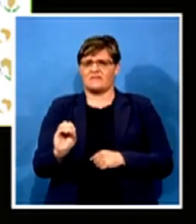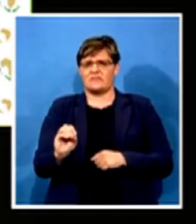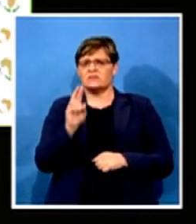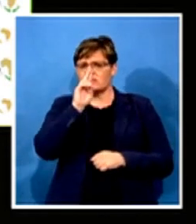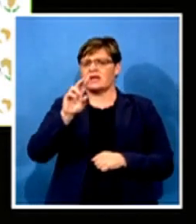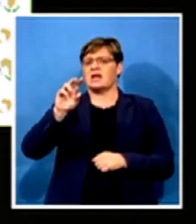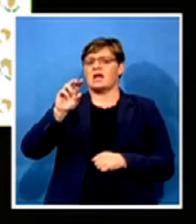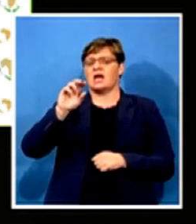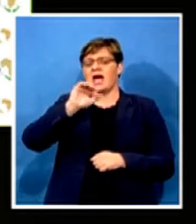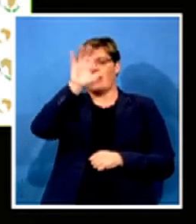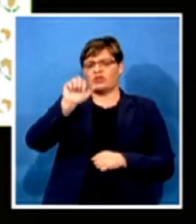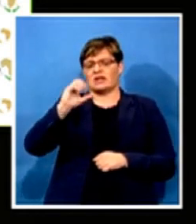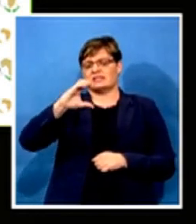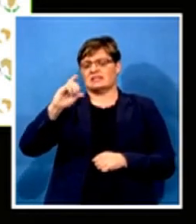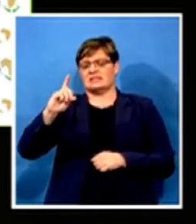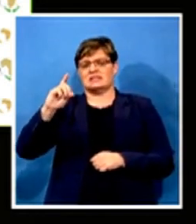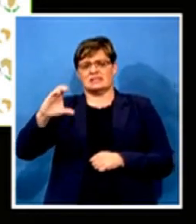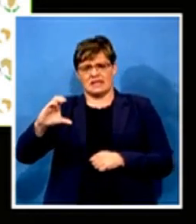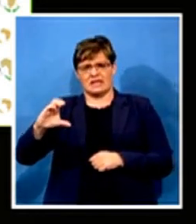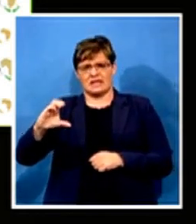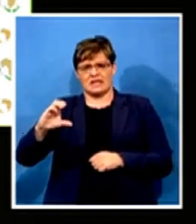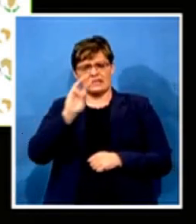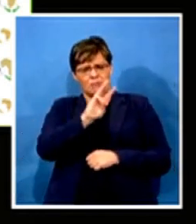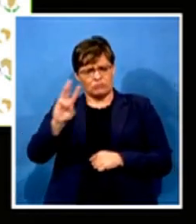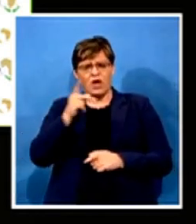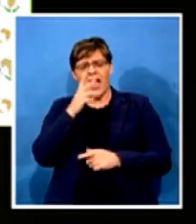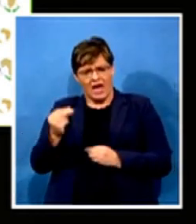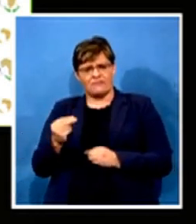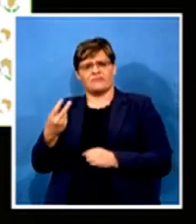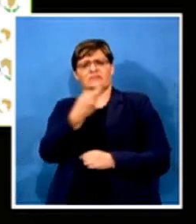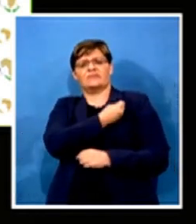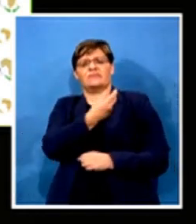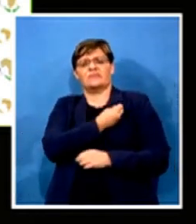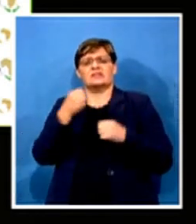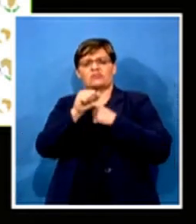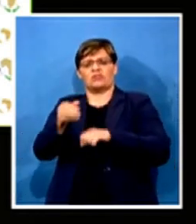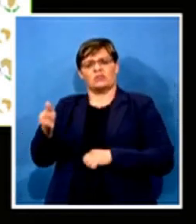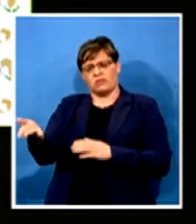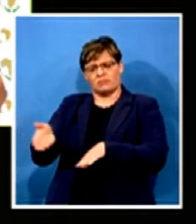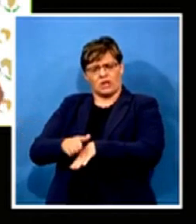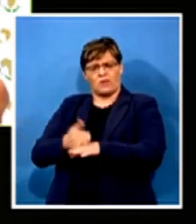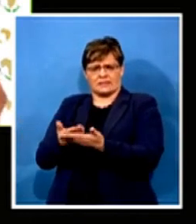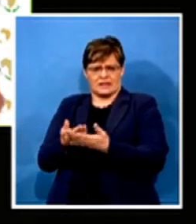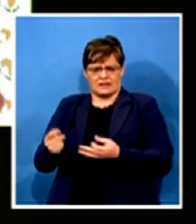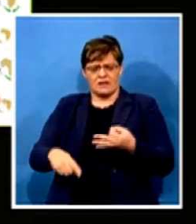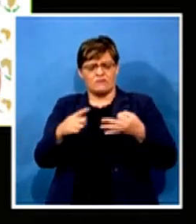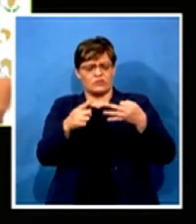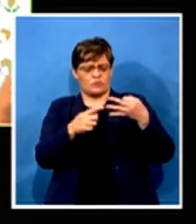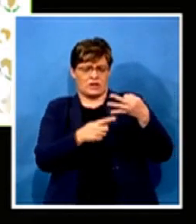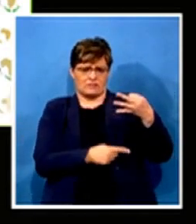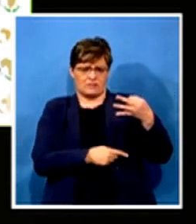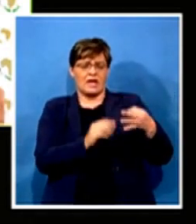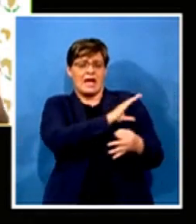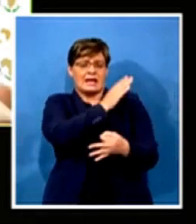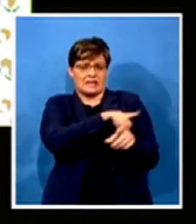that strategy, which is a vaccine strategy for the continent, which has three pillars. One is the clinical trials, which we have the CONVAC, where we